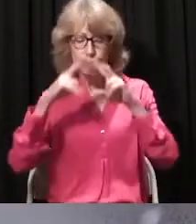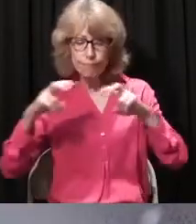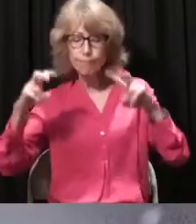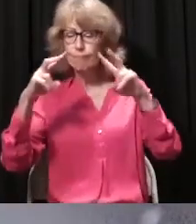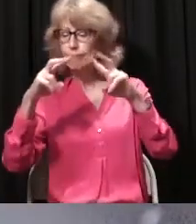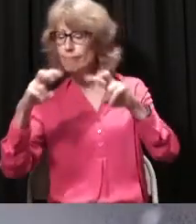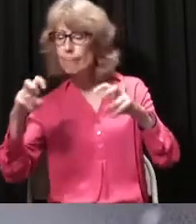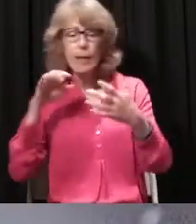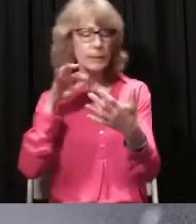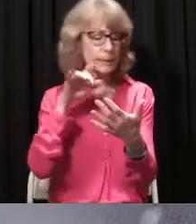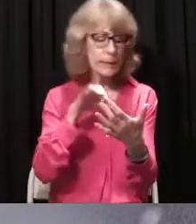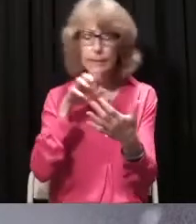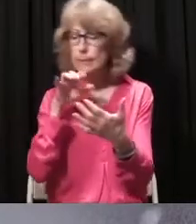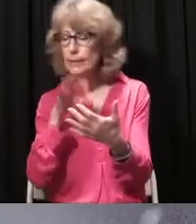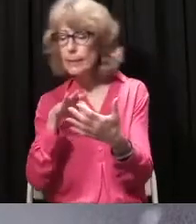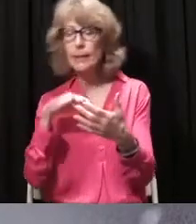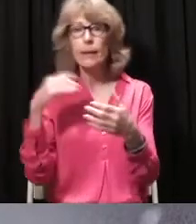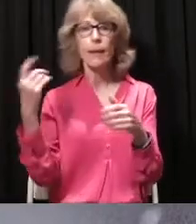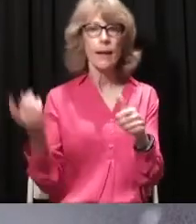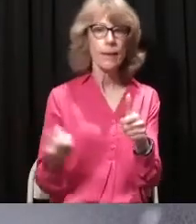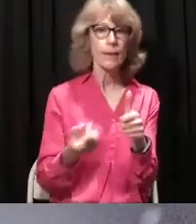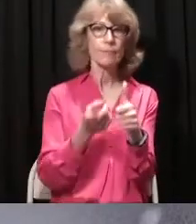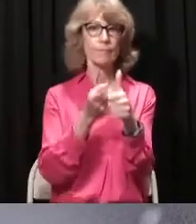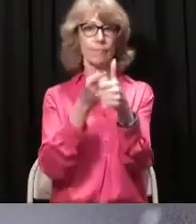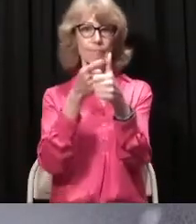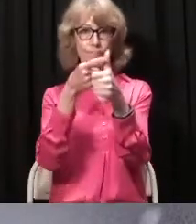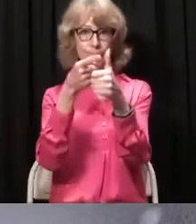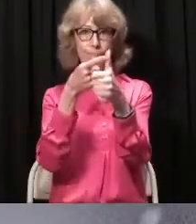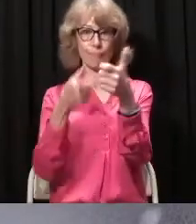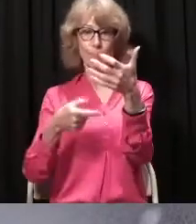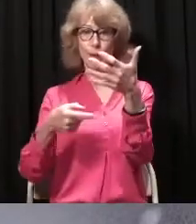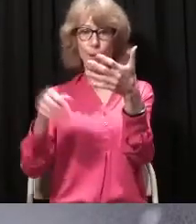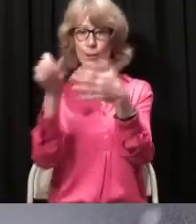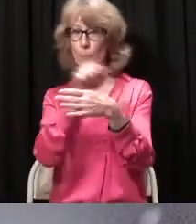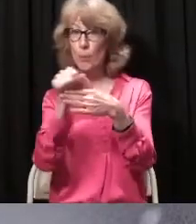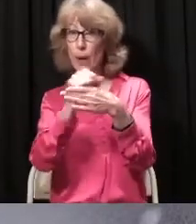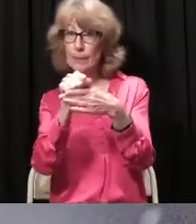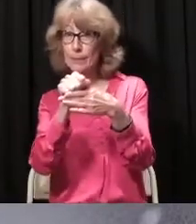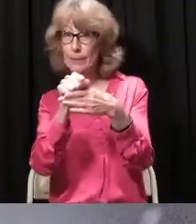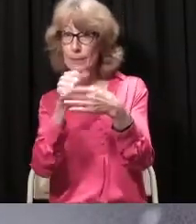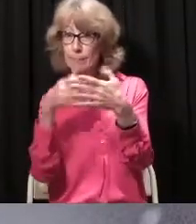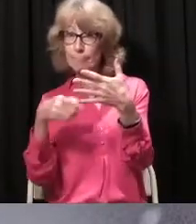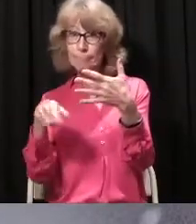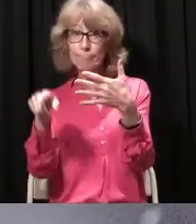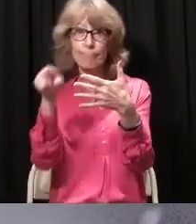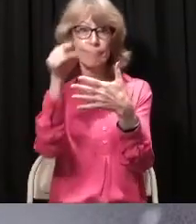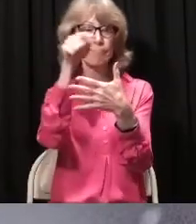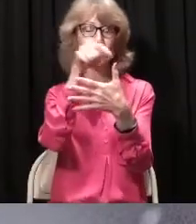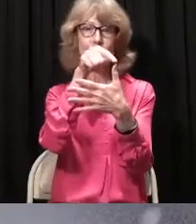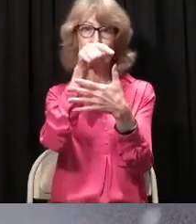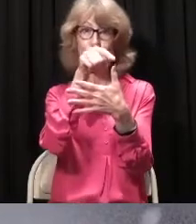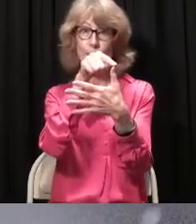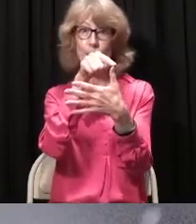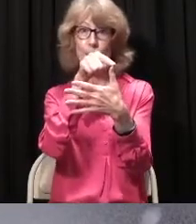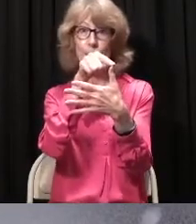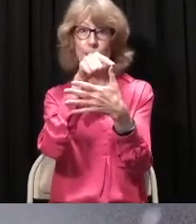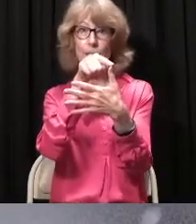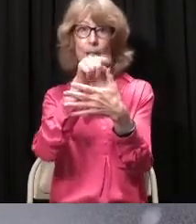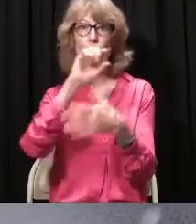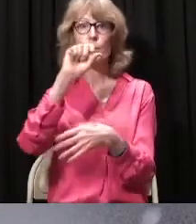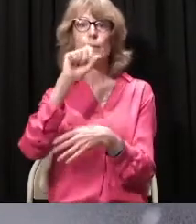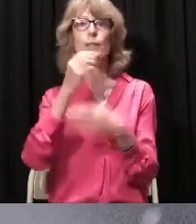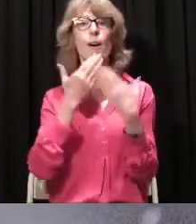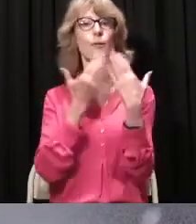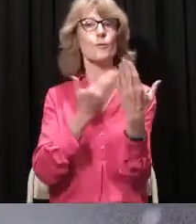produced scientifically the best results when it comes to sustained joy. He called it a gratitude visit.